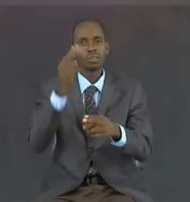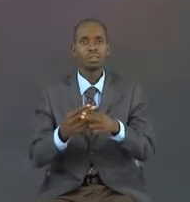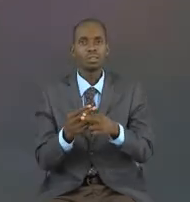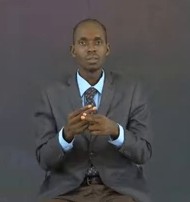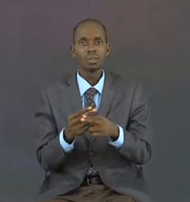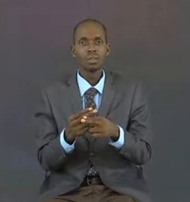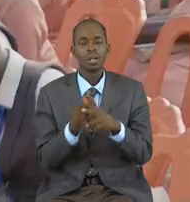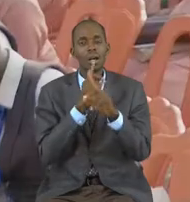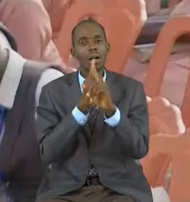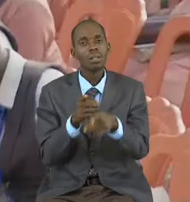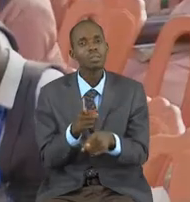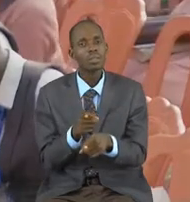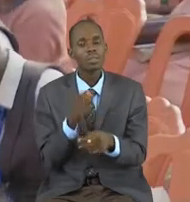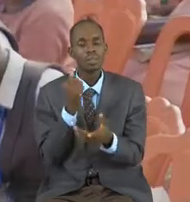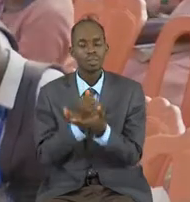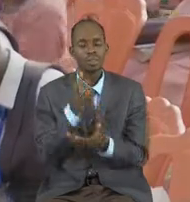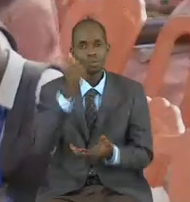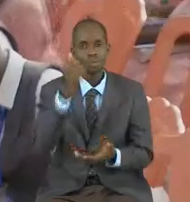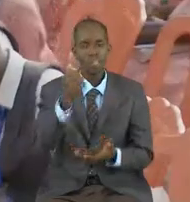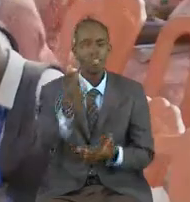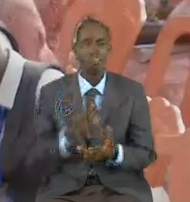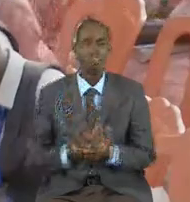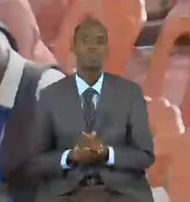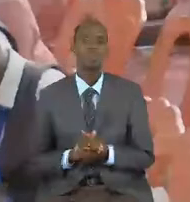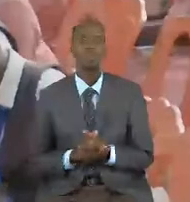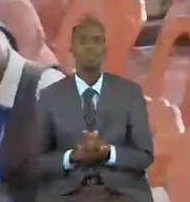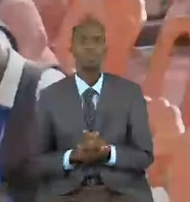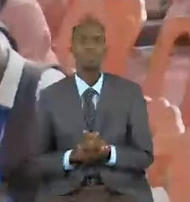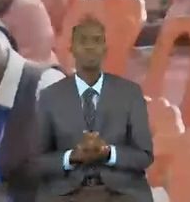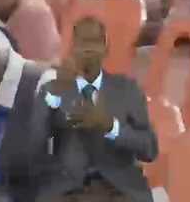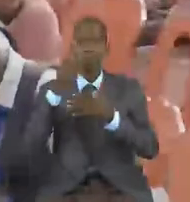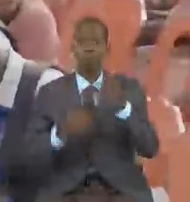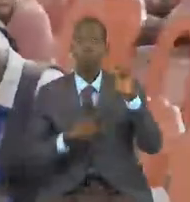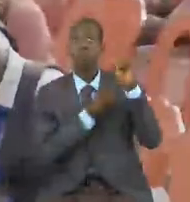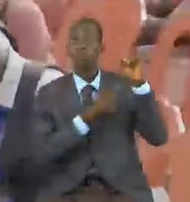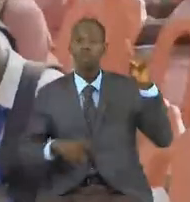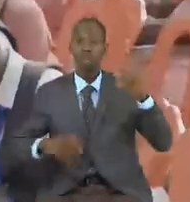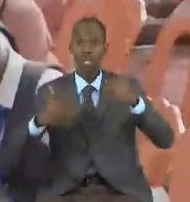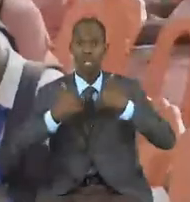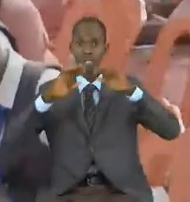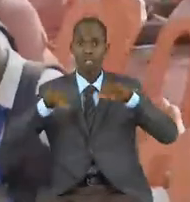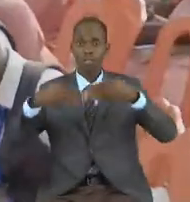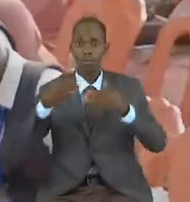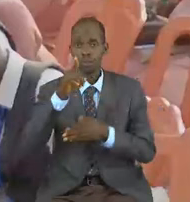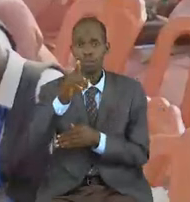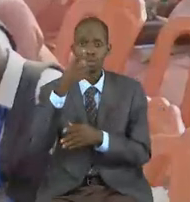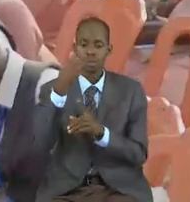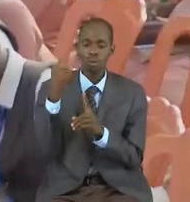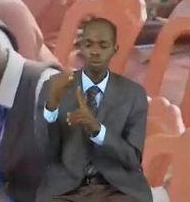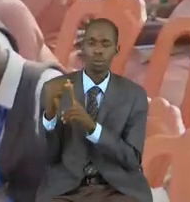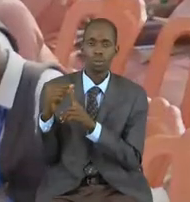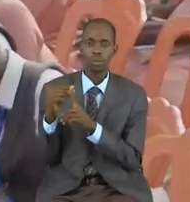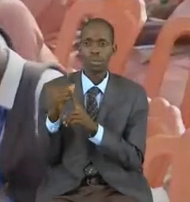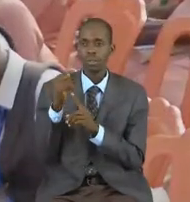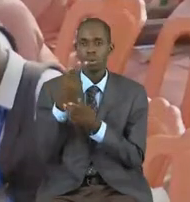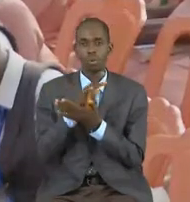You don't know I was talking to you. I said, what the Lord has given you, the Word, the Holy